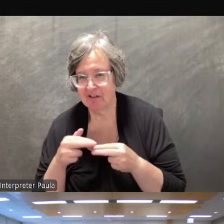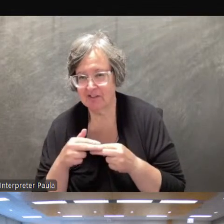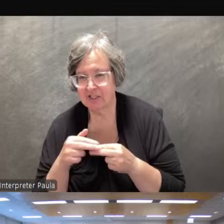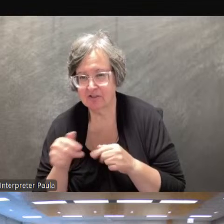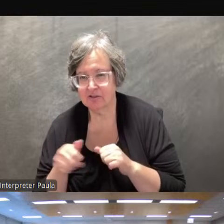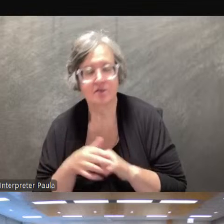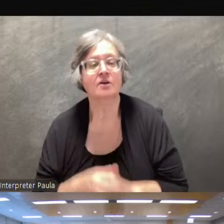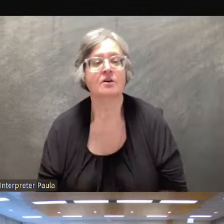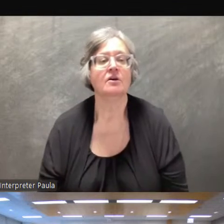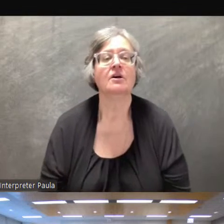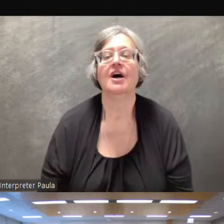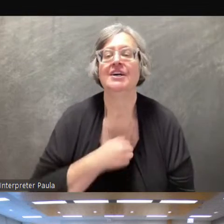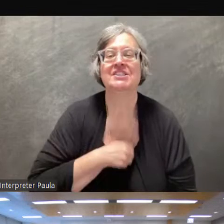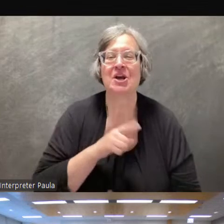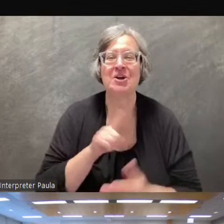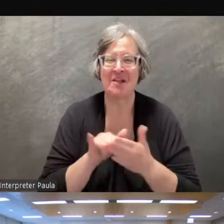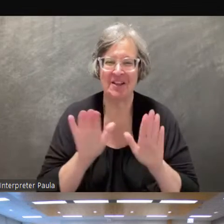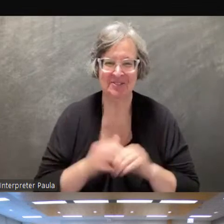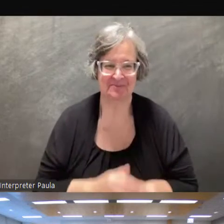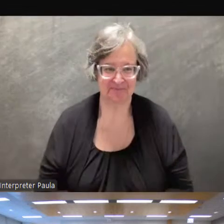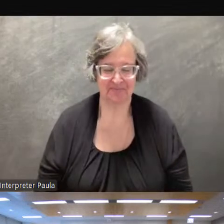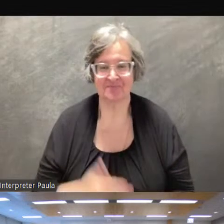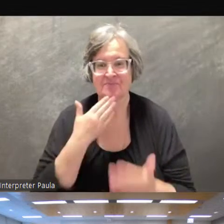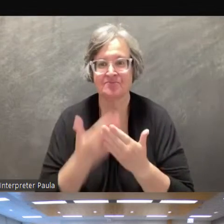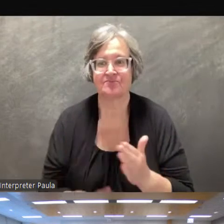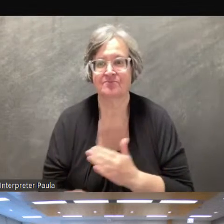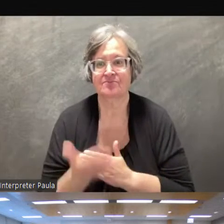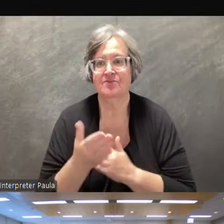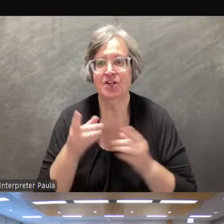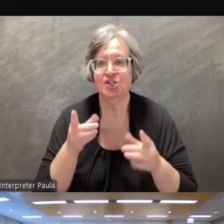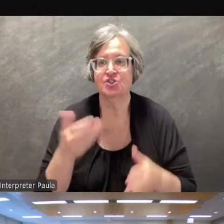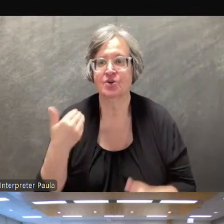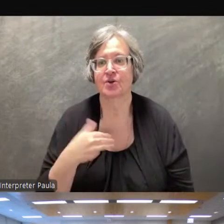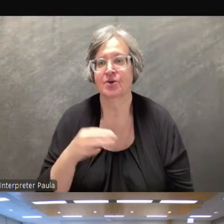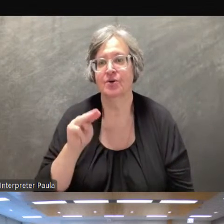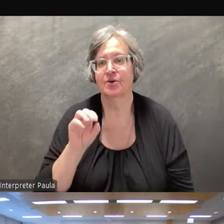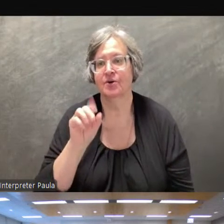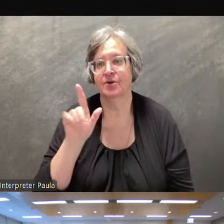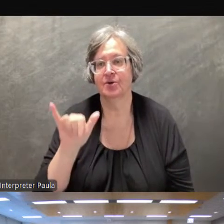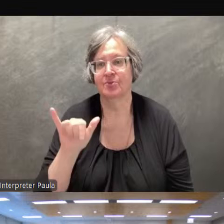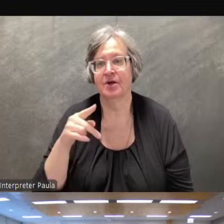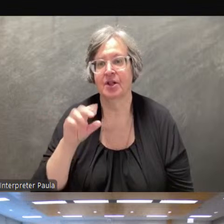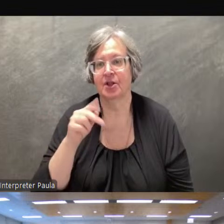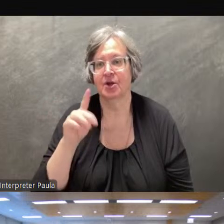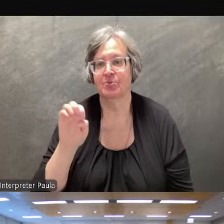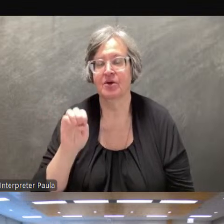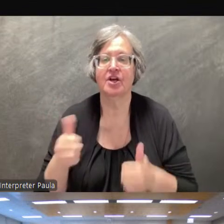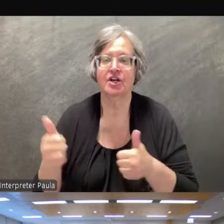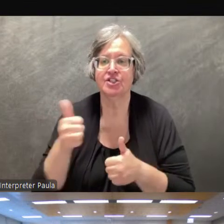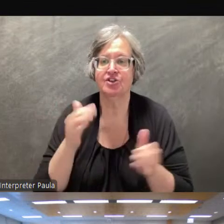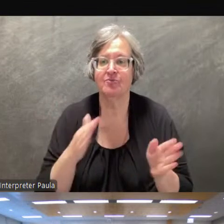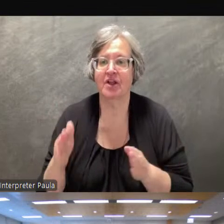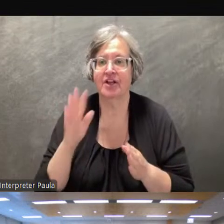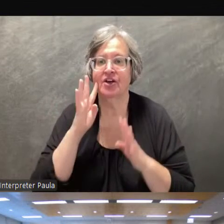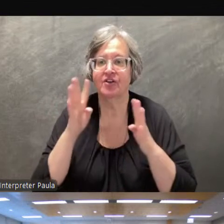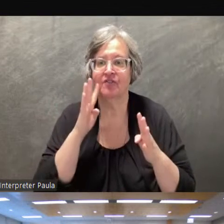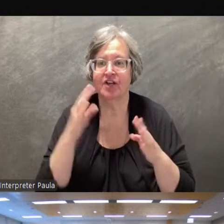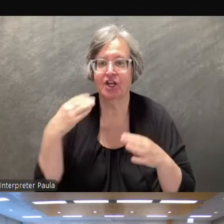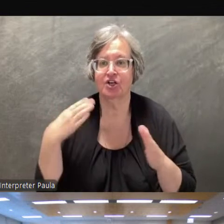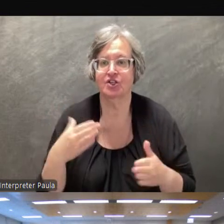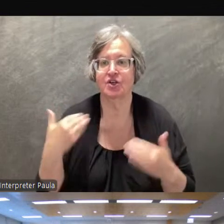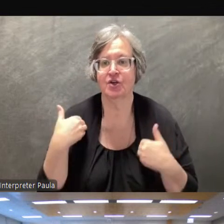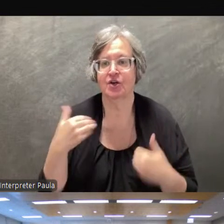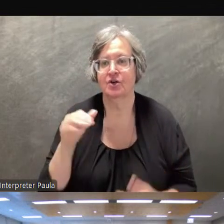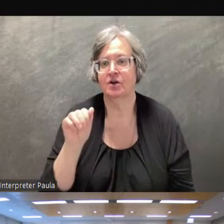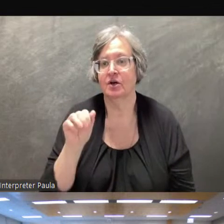Okay. Sorry about that. Good morning, directors. I'm Molly Poppy, Chief Planning and Innovation Officer for CTA. I'm joined by